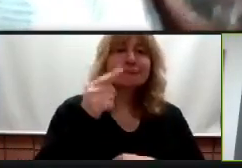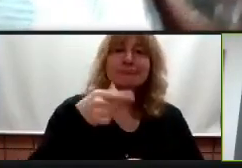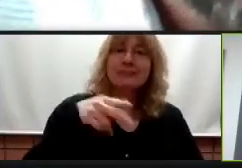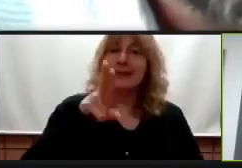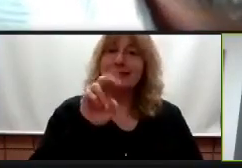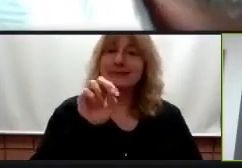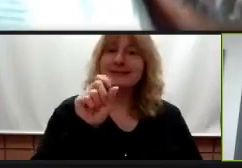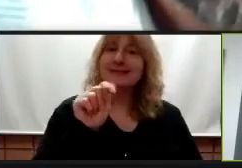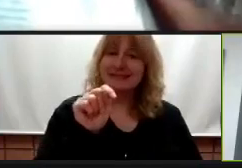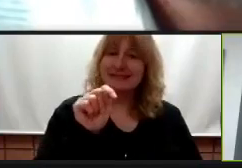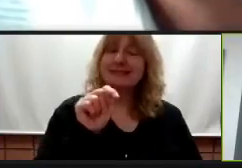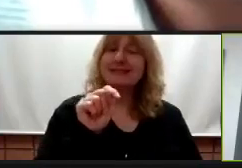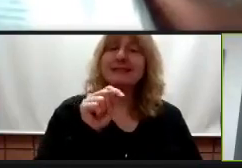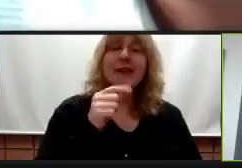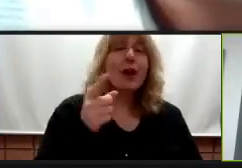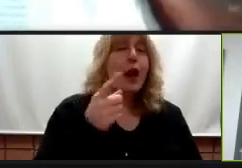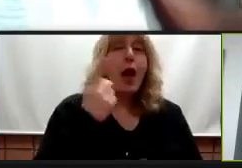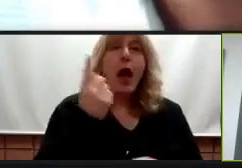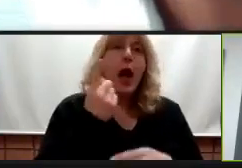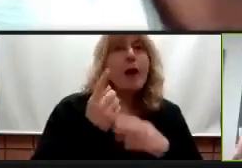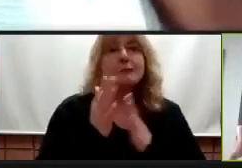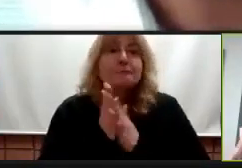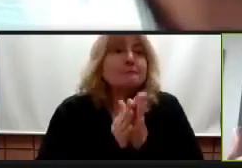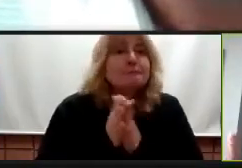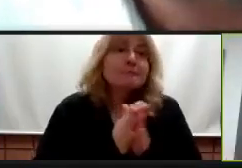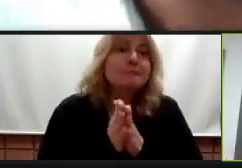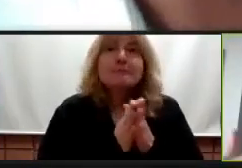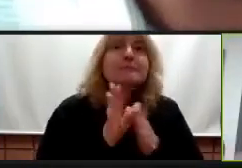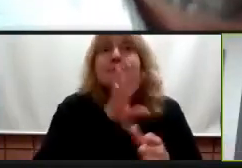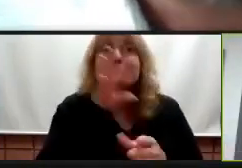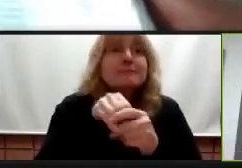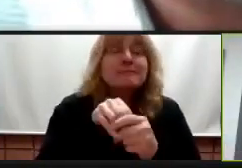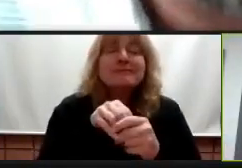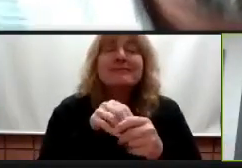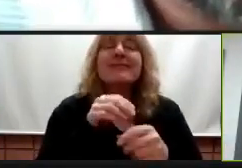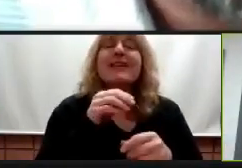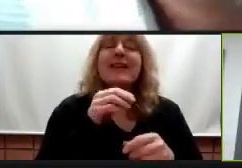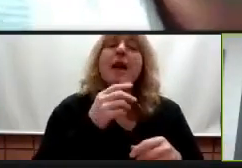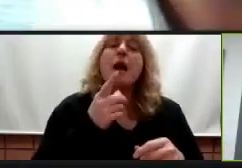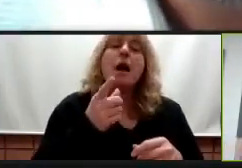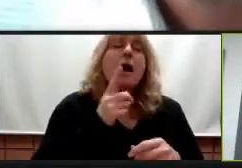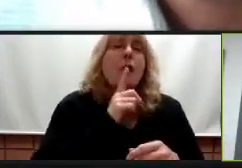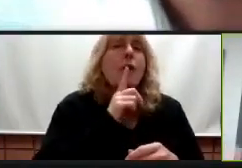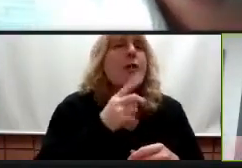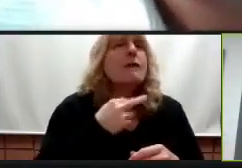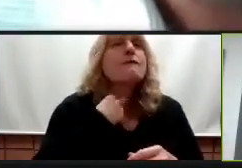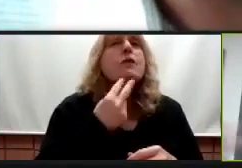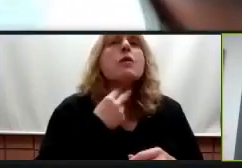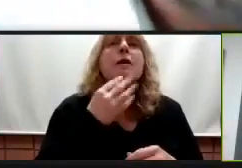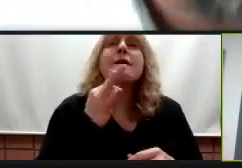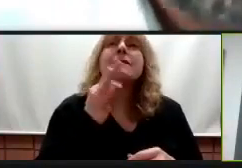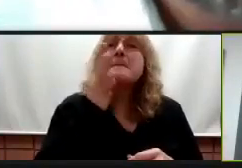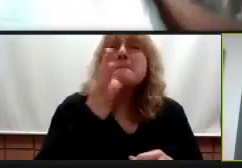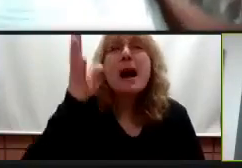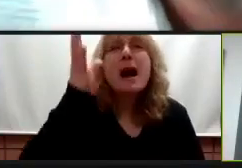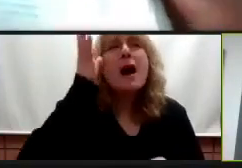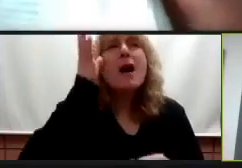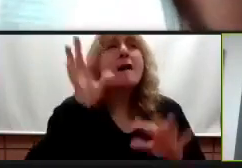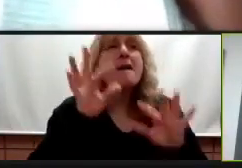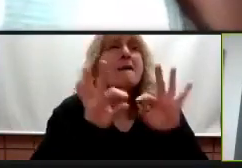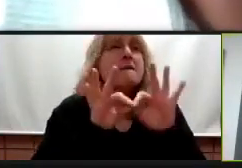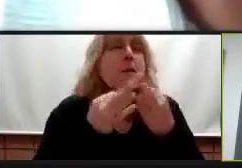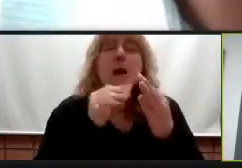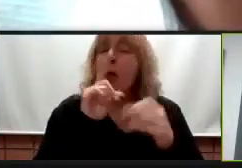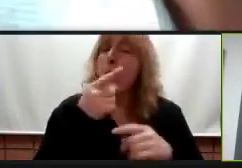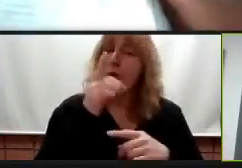trouble and is really the voice of parents and families, not just in Detroit, but really across the